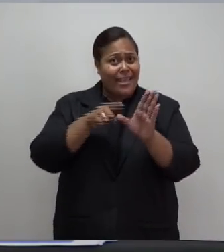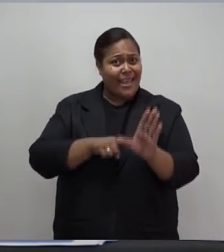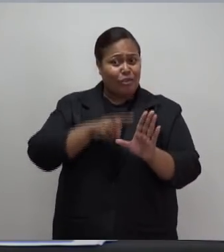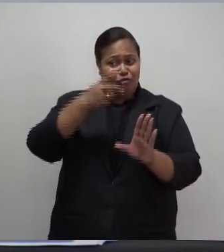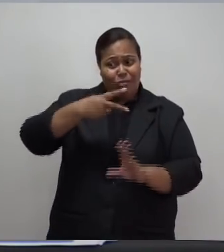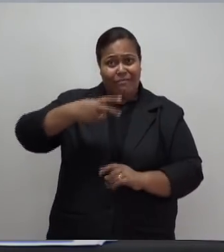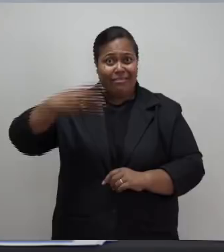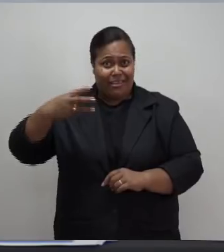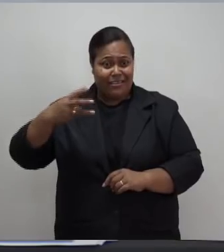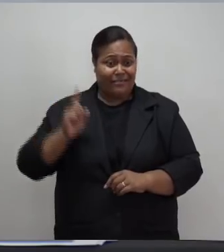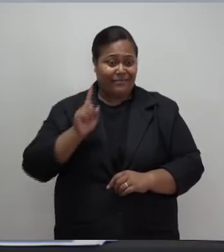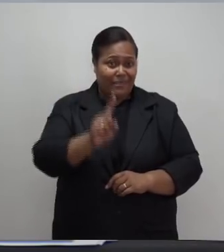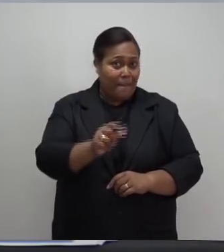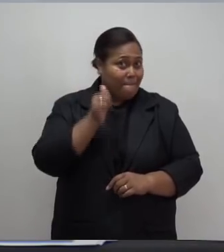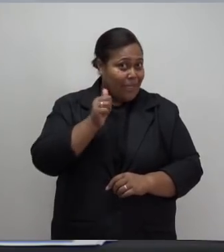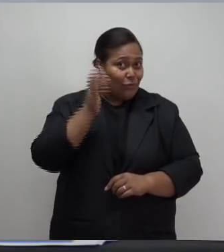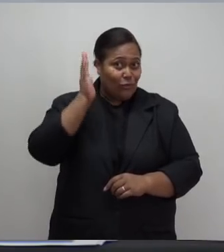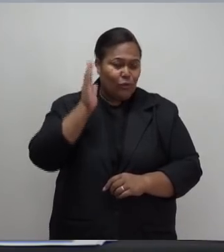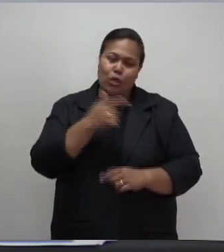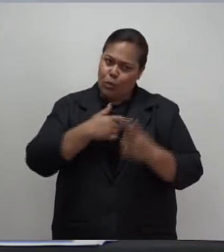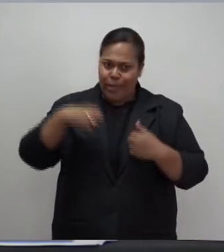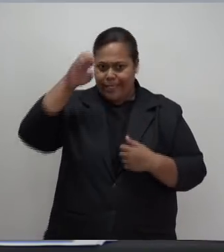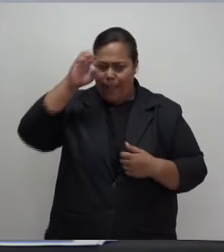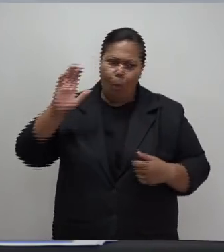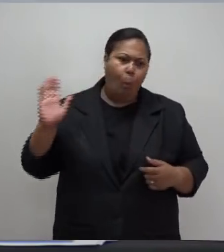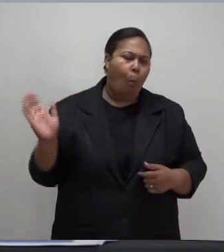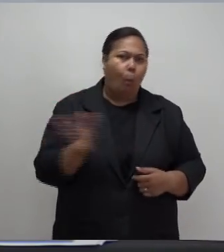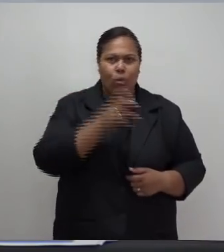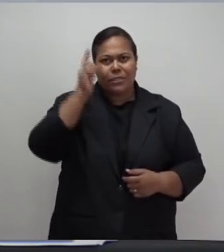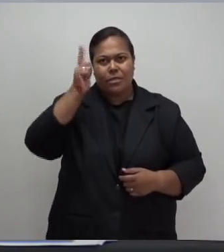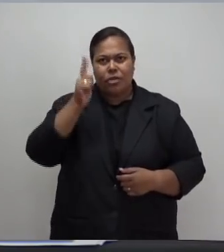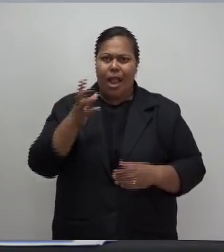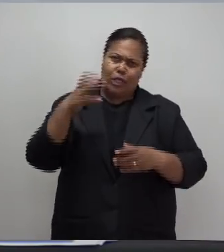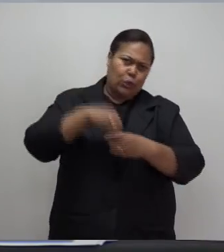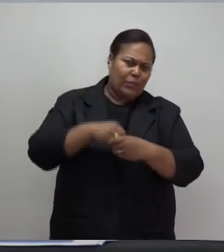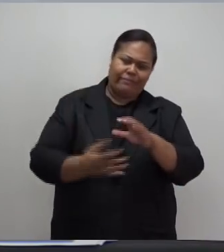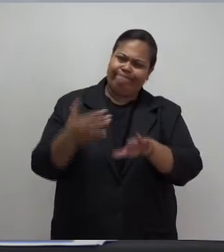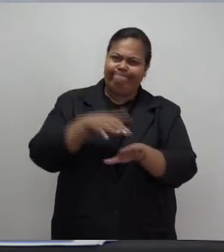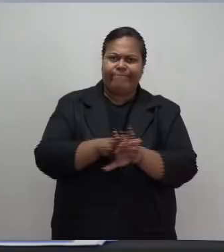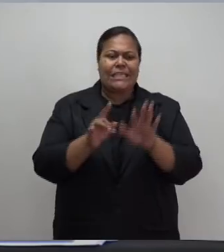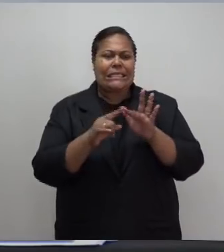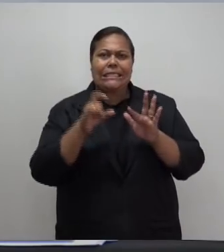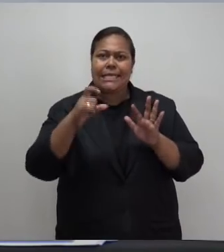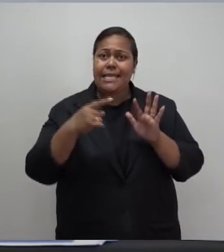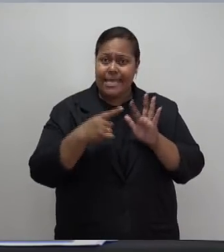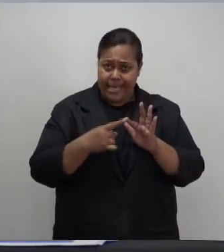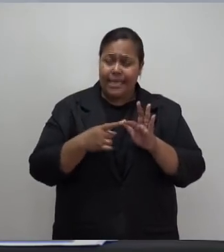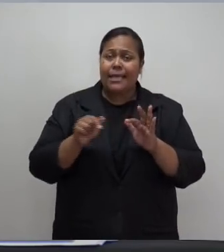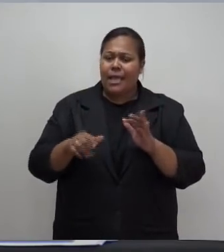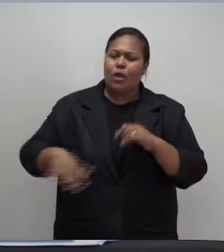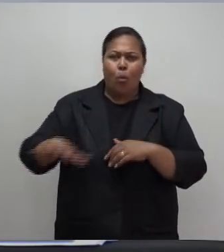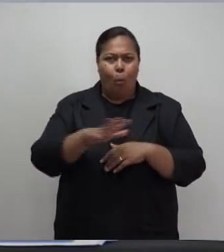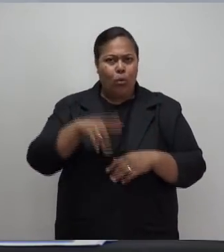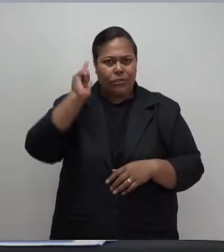we expect all teachers, inclusive ECE, primary and secondary schools, to report to school on the 29th of